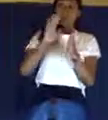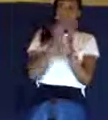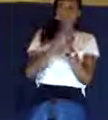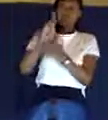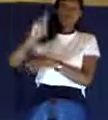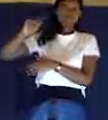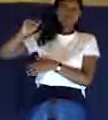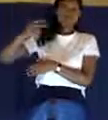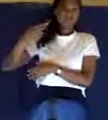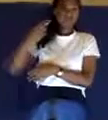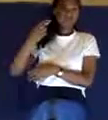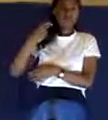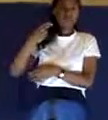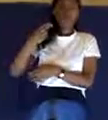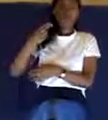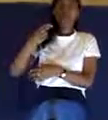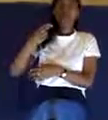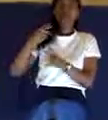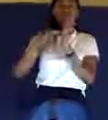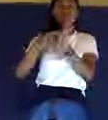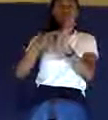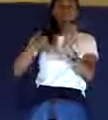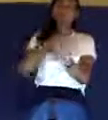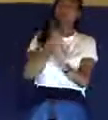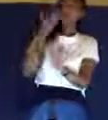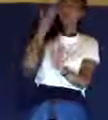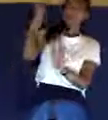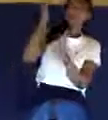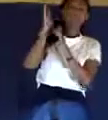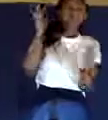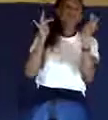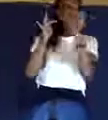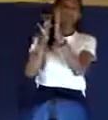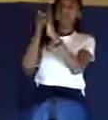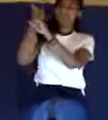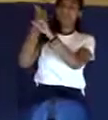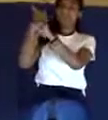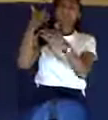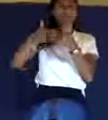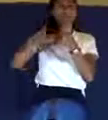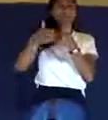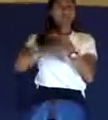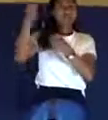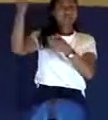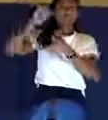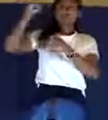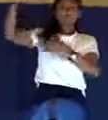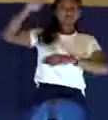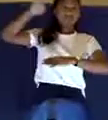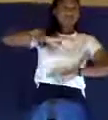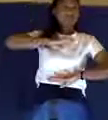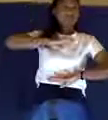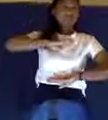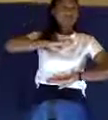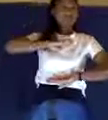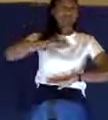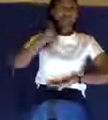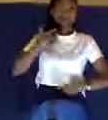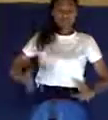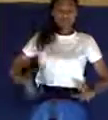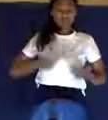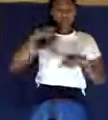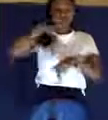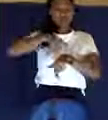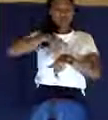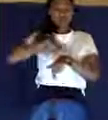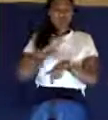one who gives us that fullness, as the one who gives us that satisfaction. We're living in a day today where